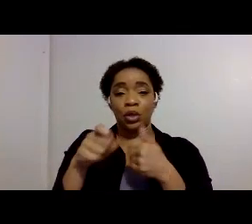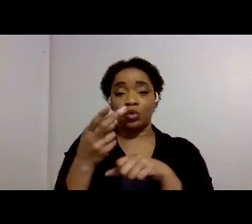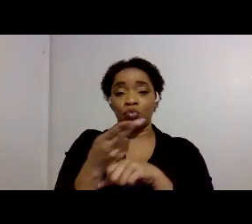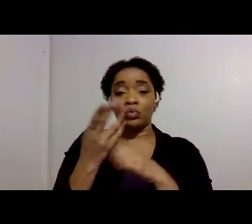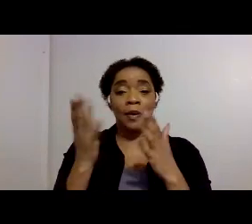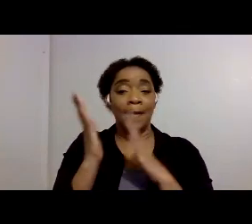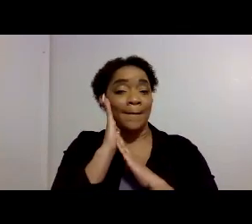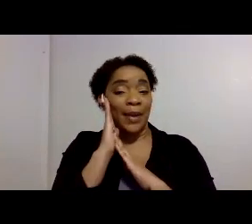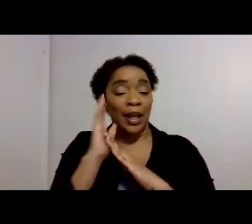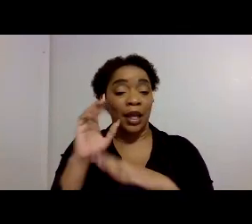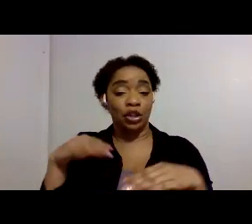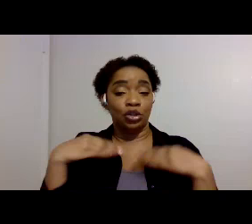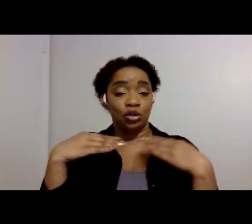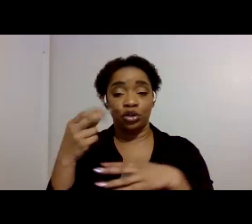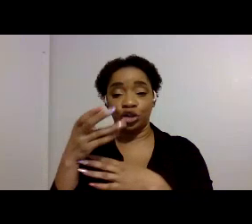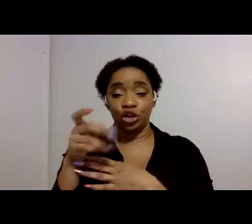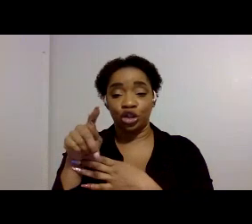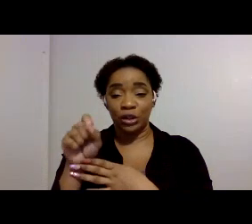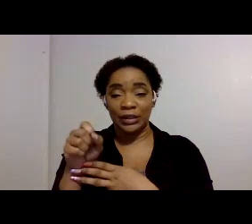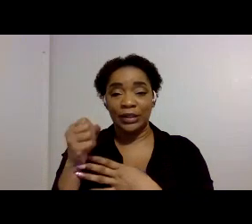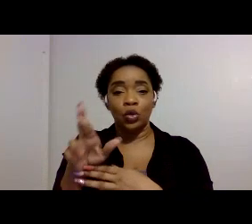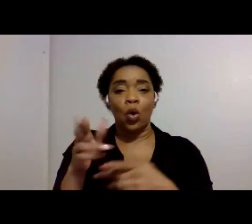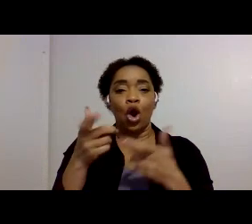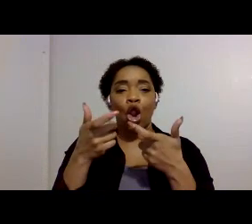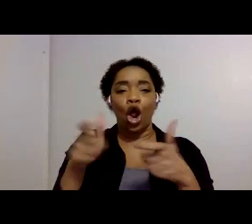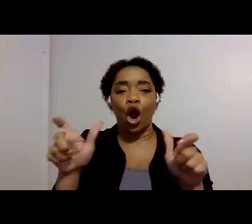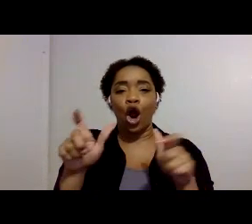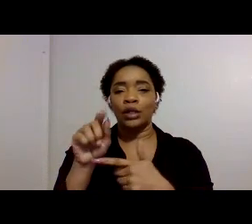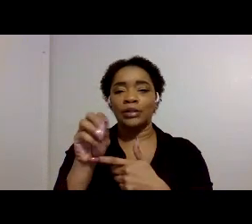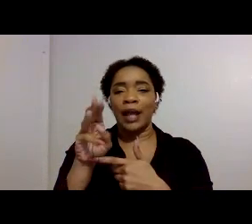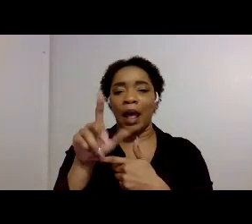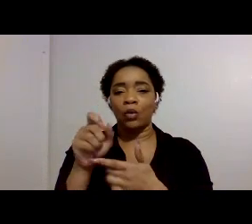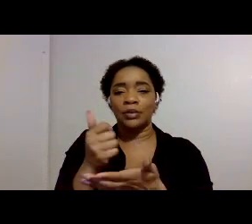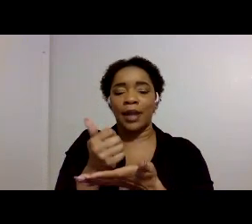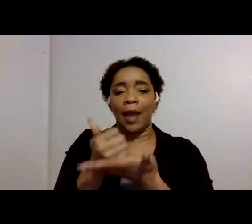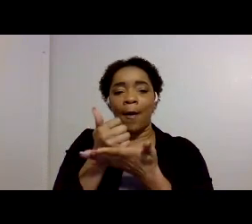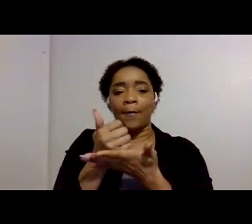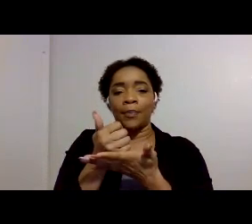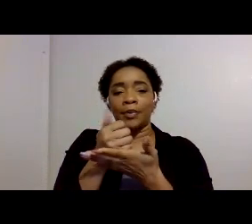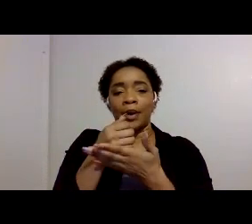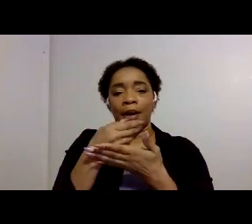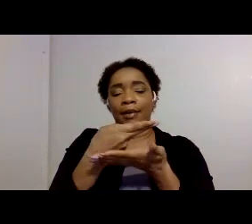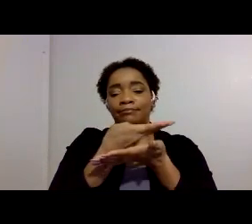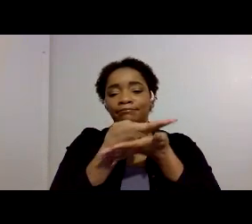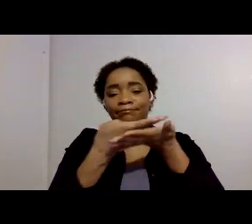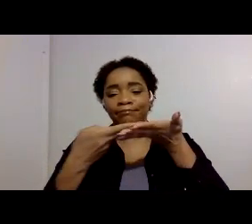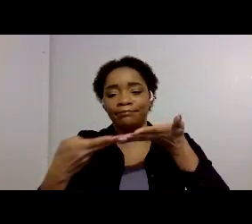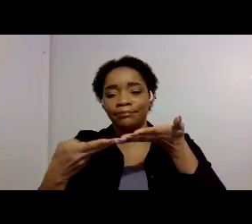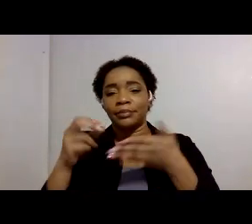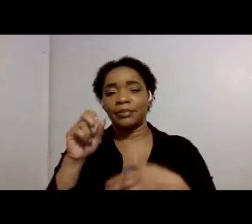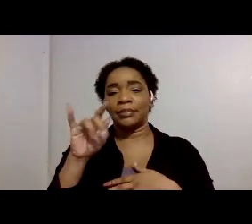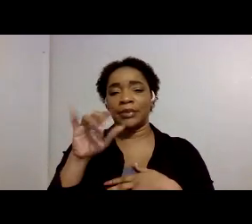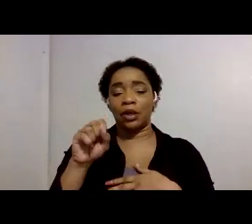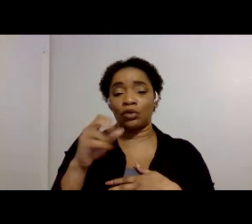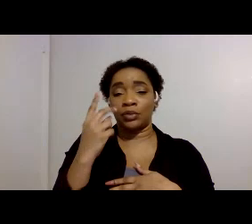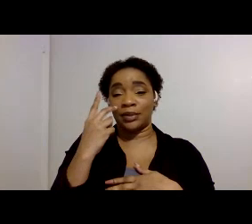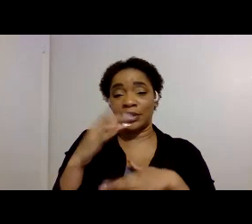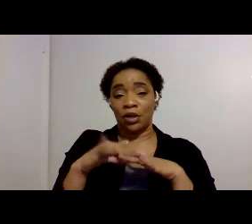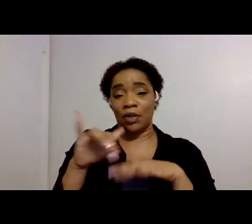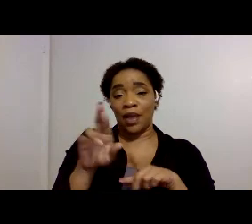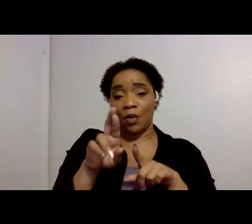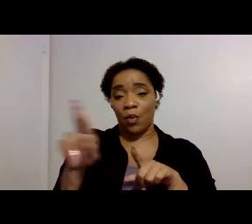or large towels to help getting them down the stairs. You look at the picture on the right, always be careful. Be very